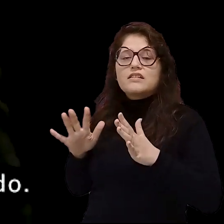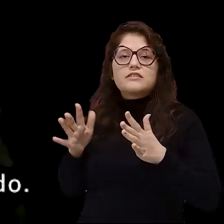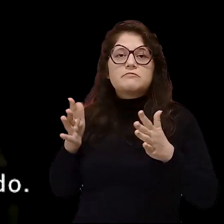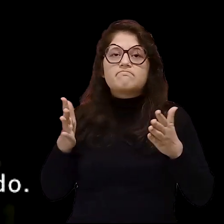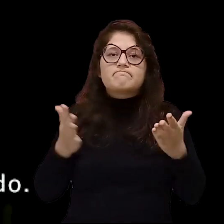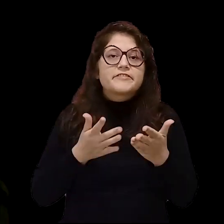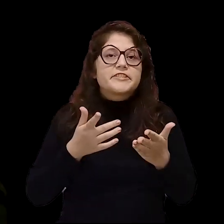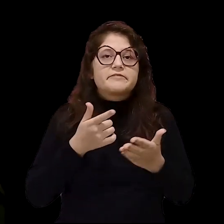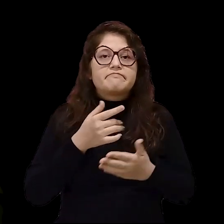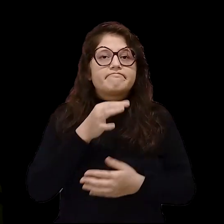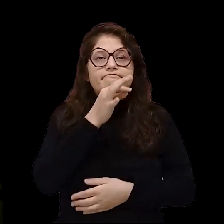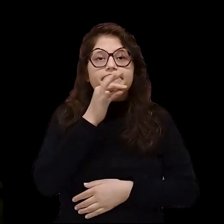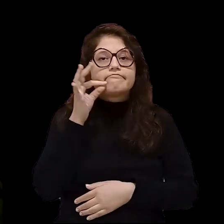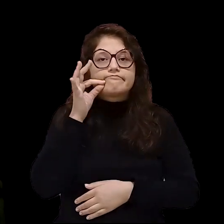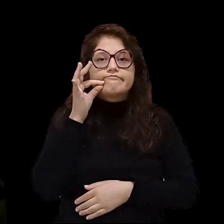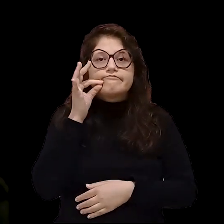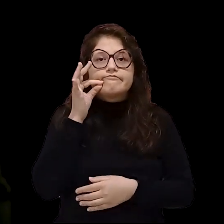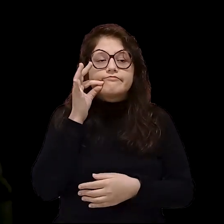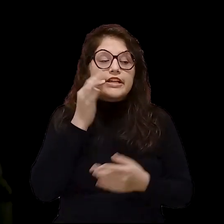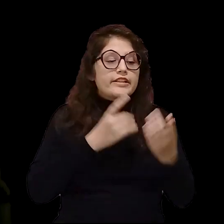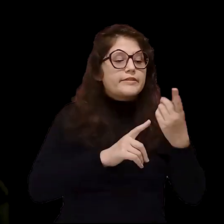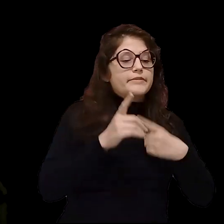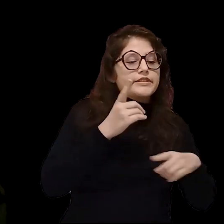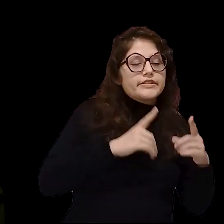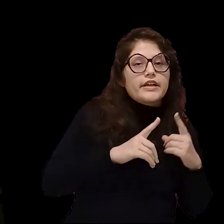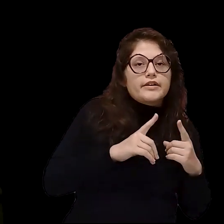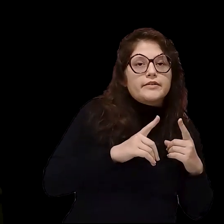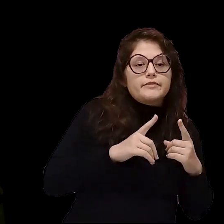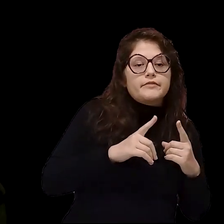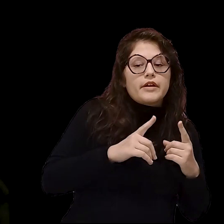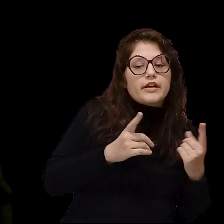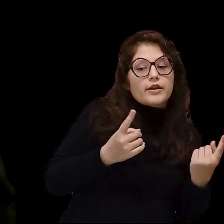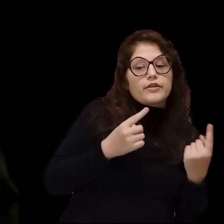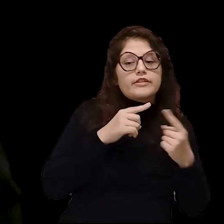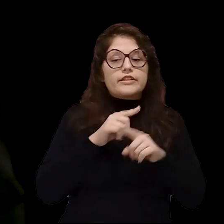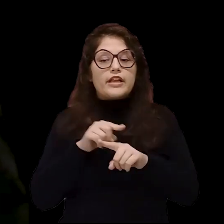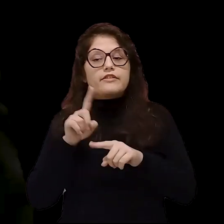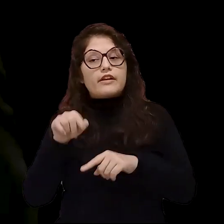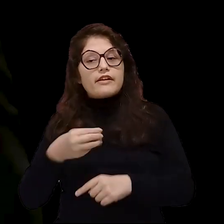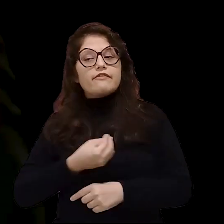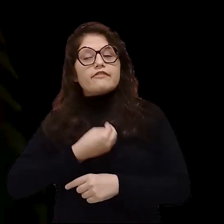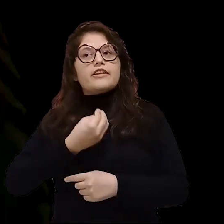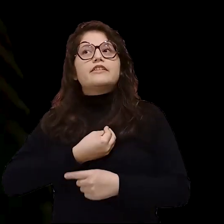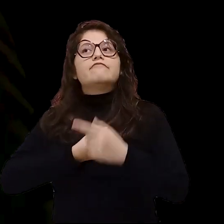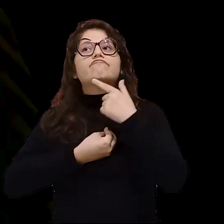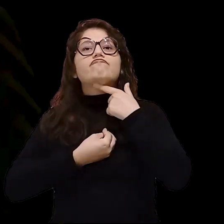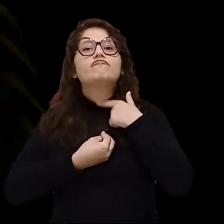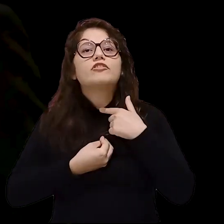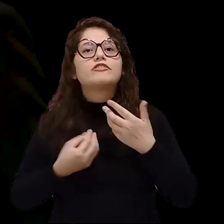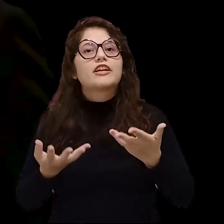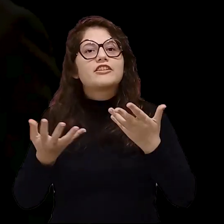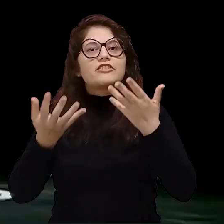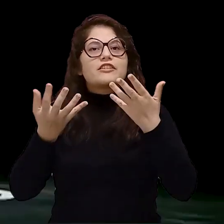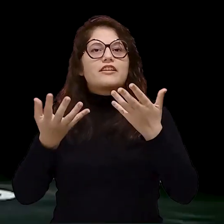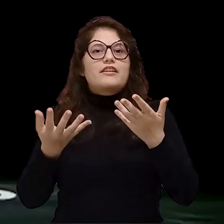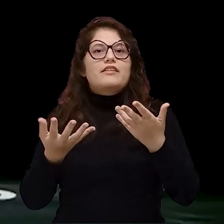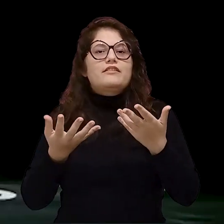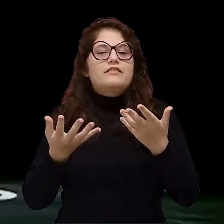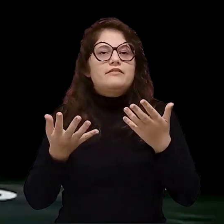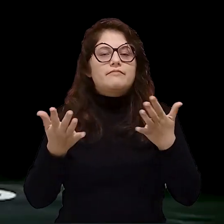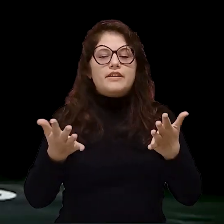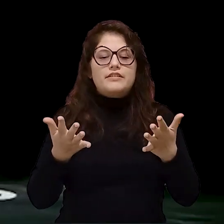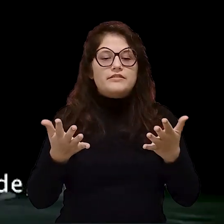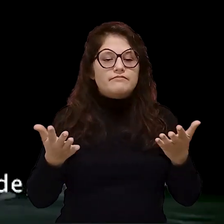everything. I didn't want to do any of the things I had previously wanted to do, and I didn't know why. The opposite